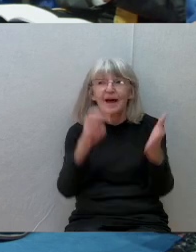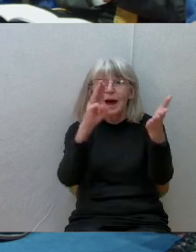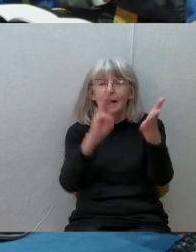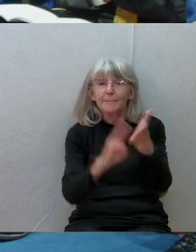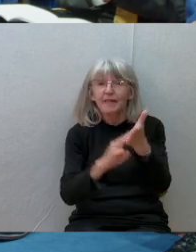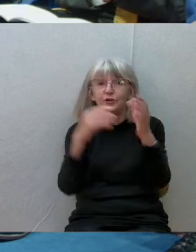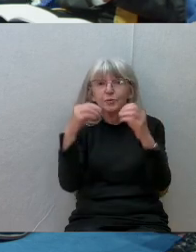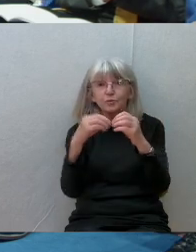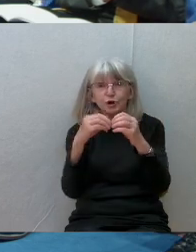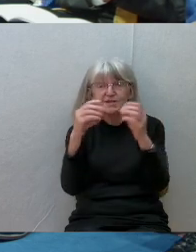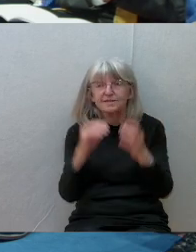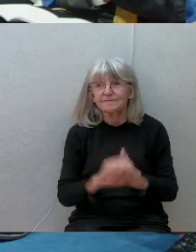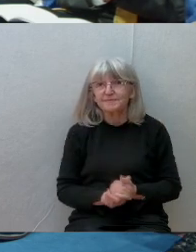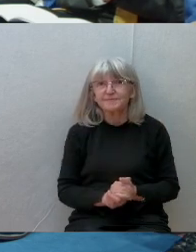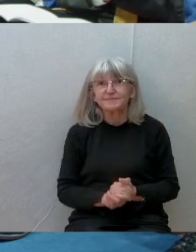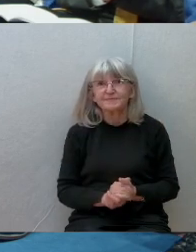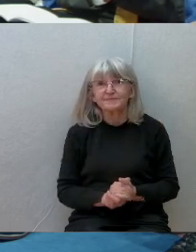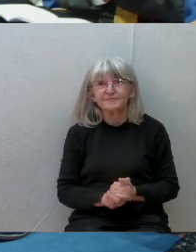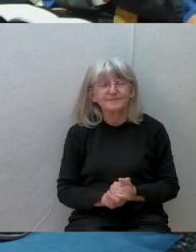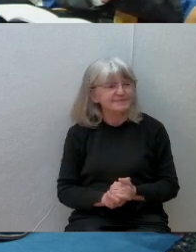Matthew Bruce.